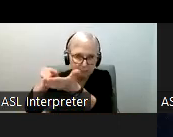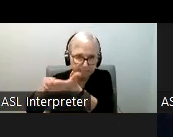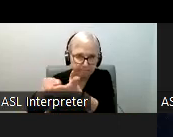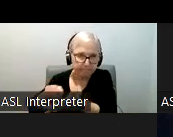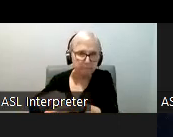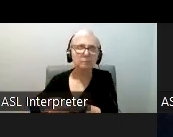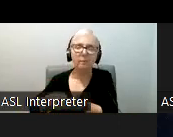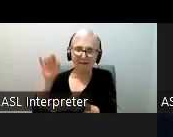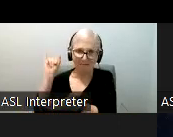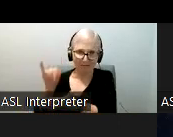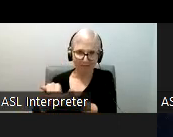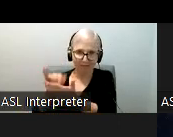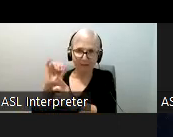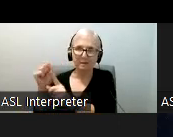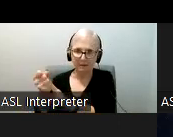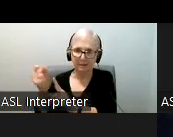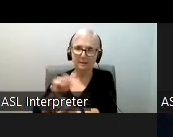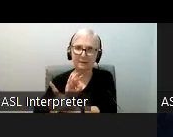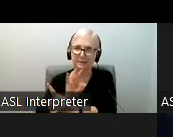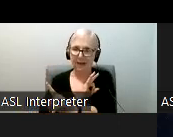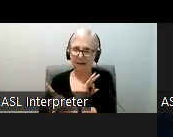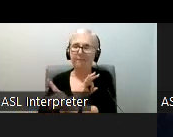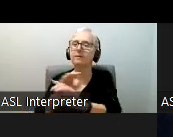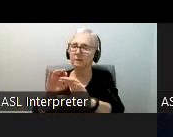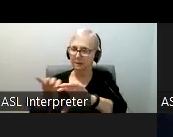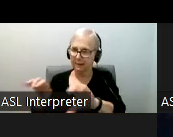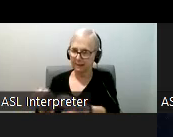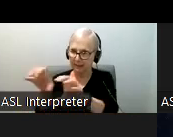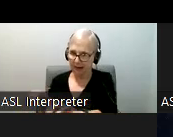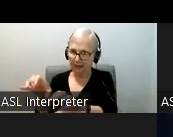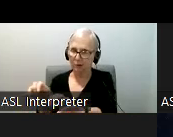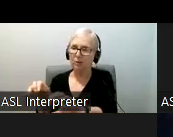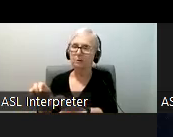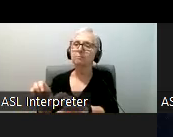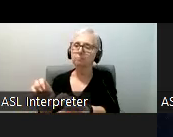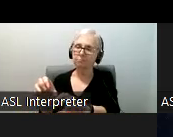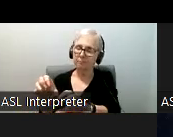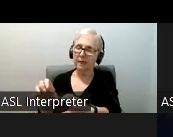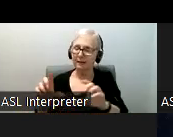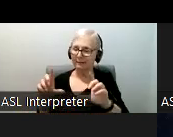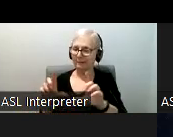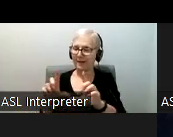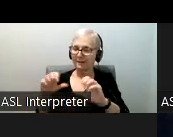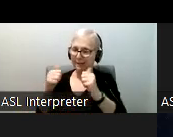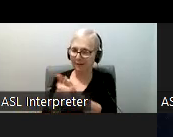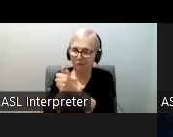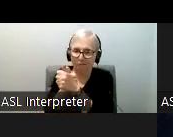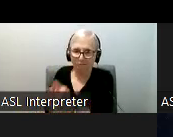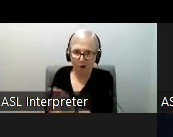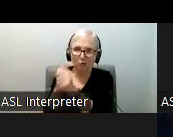And if that's the case, staff takes action to resolve the issue and return licensed agencies into compliance with our